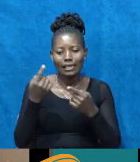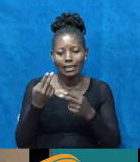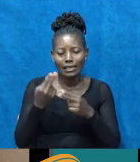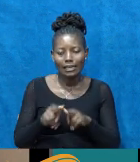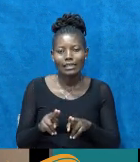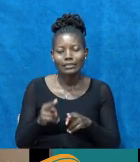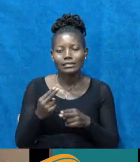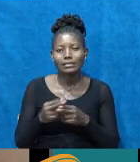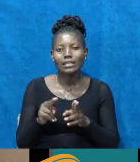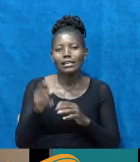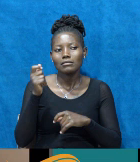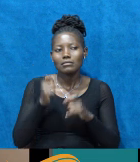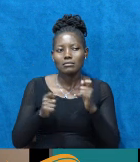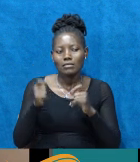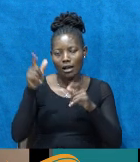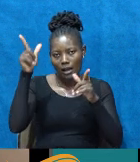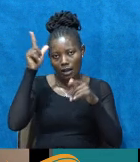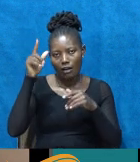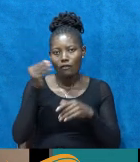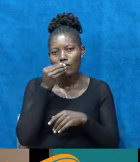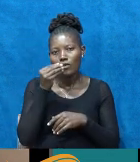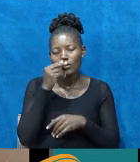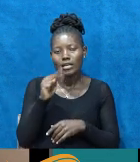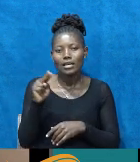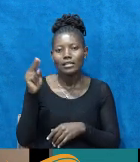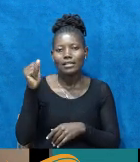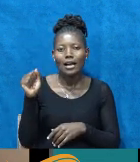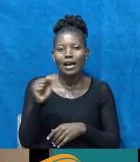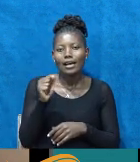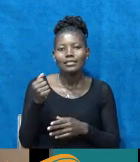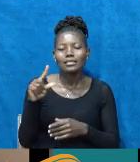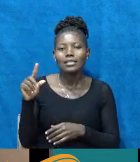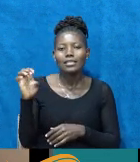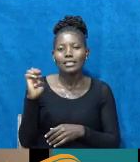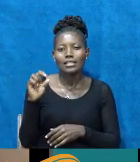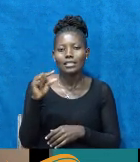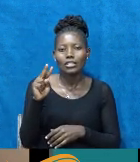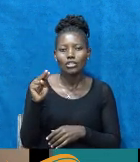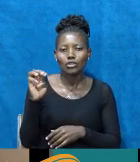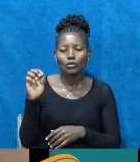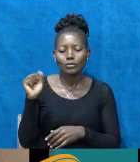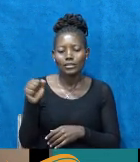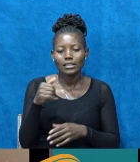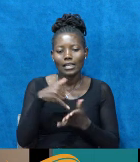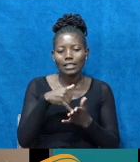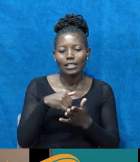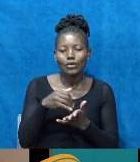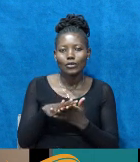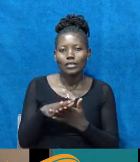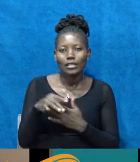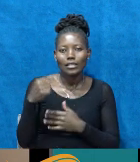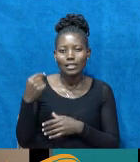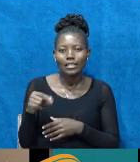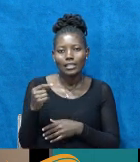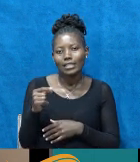meats from fish, for tofu for our vegetarian athletes, eggs as well, Dairy foods pack